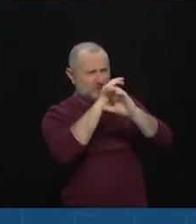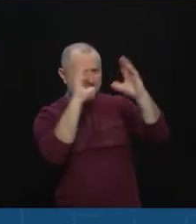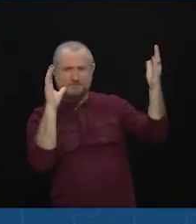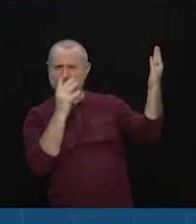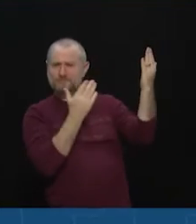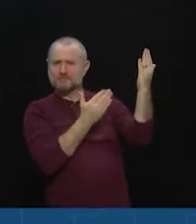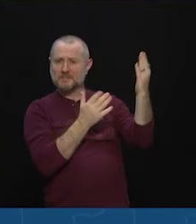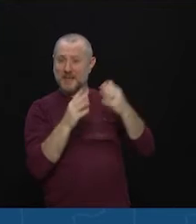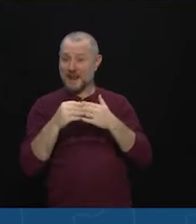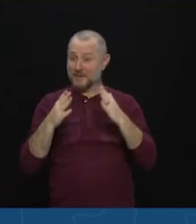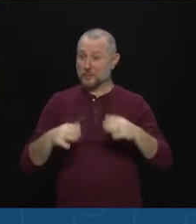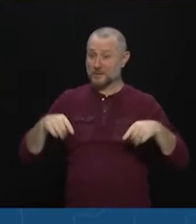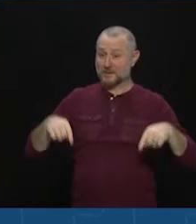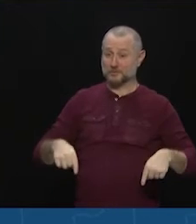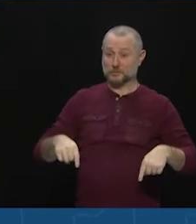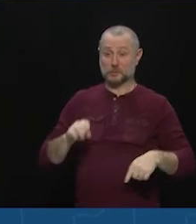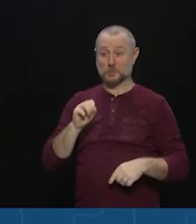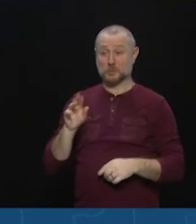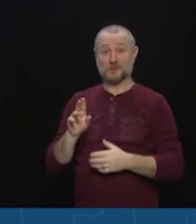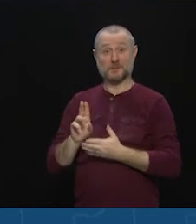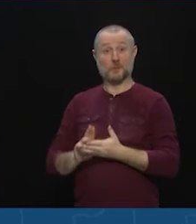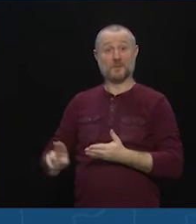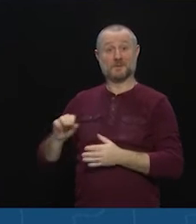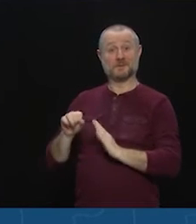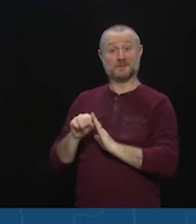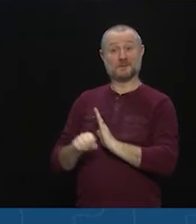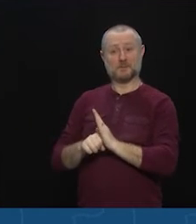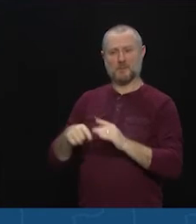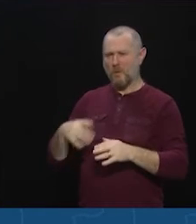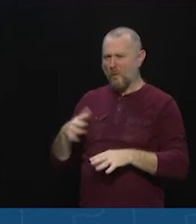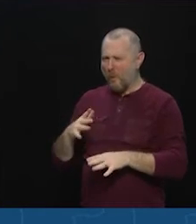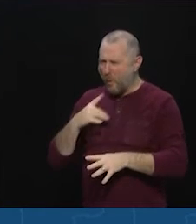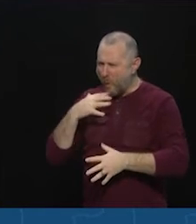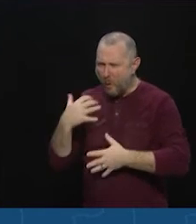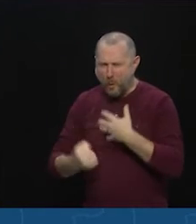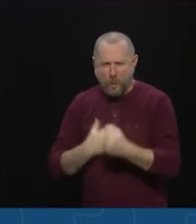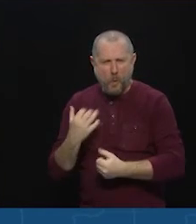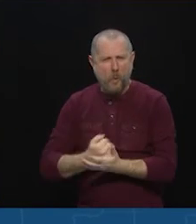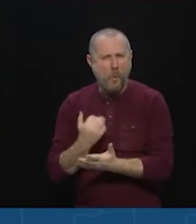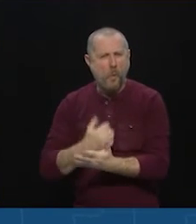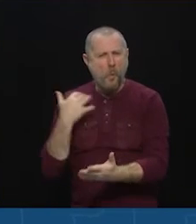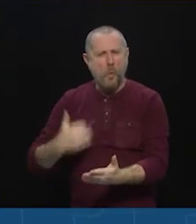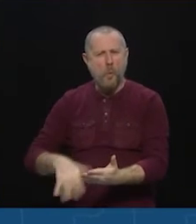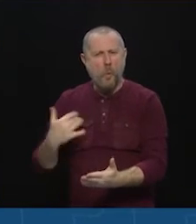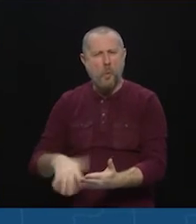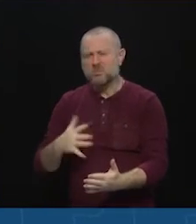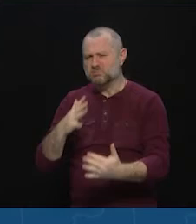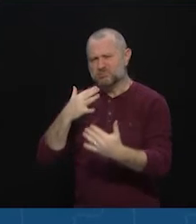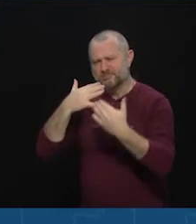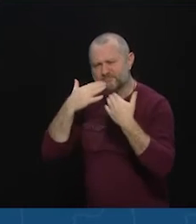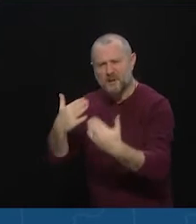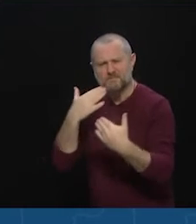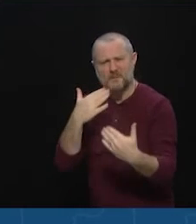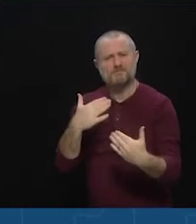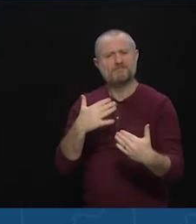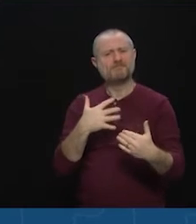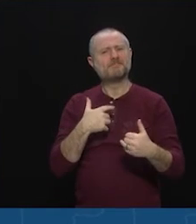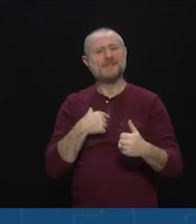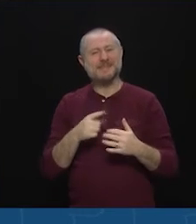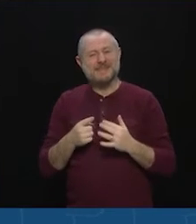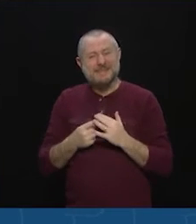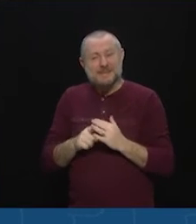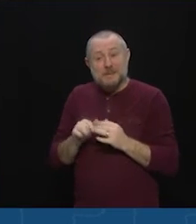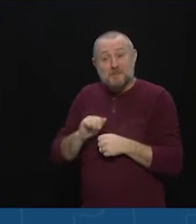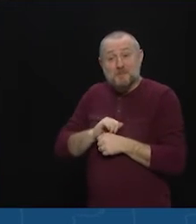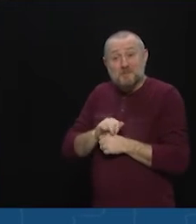Dr. DeWan, I want to thank you for, first of all, early in the pandemic, I came to visit the incredible research that was being done right at